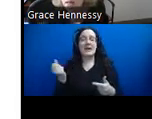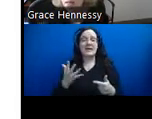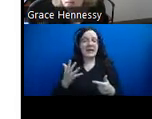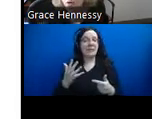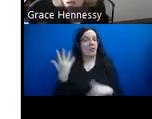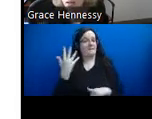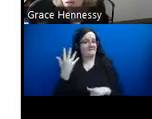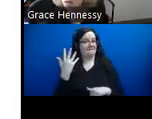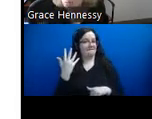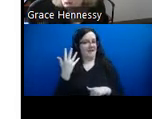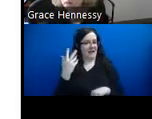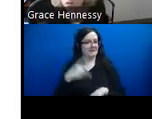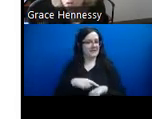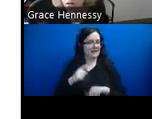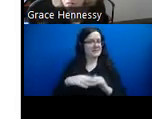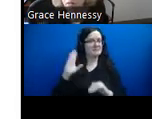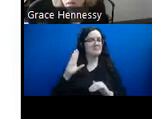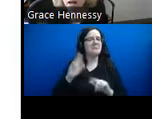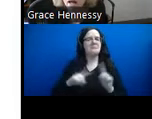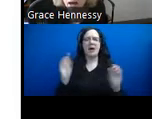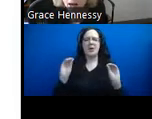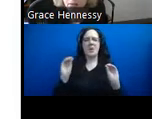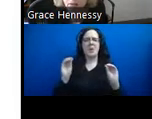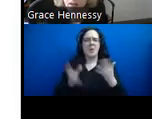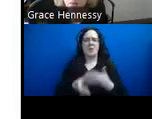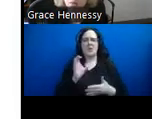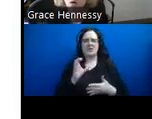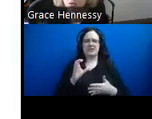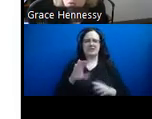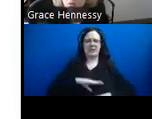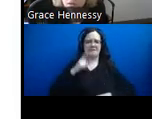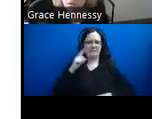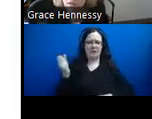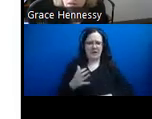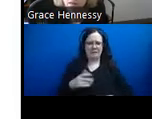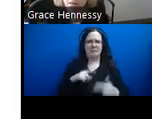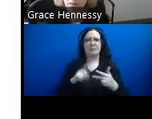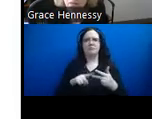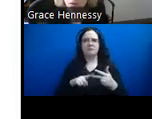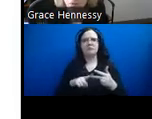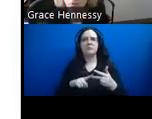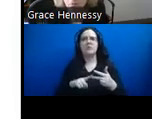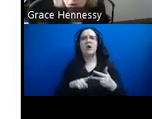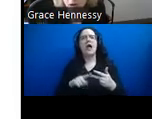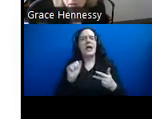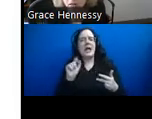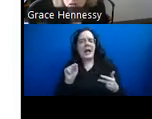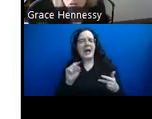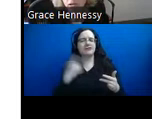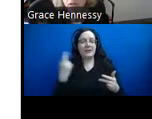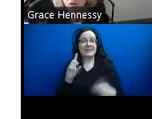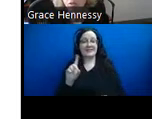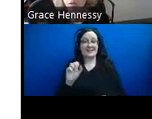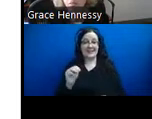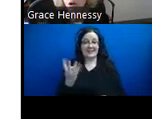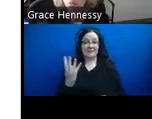any DSM-4 criteria for pathological gambling, at-risk gambling, 1 or 2 DSM-4 pathological